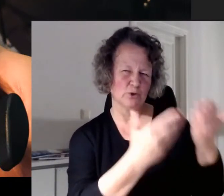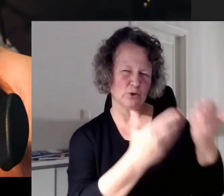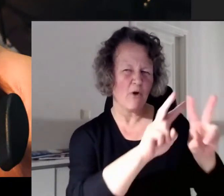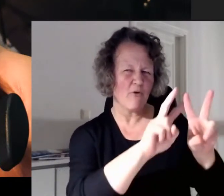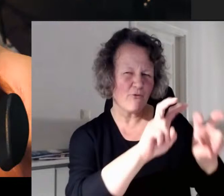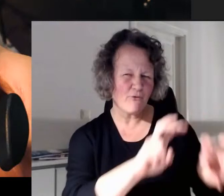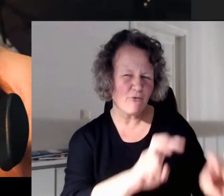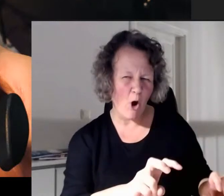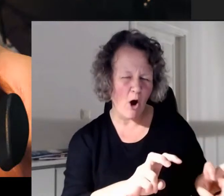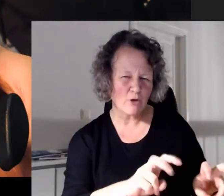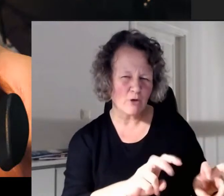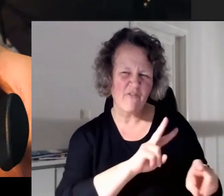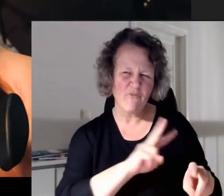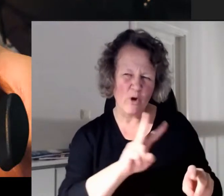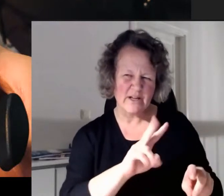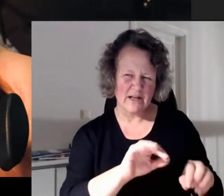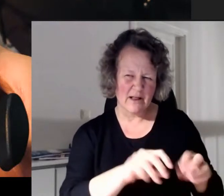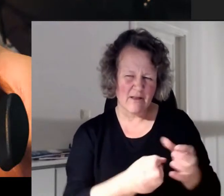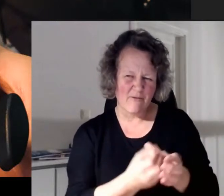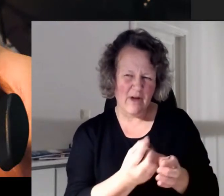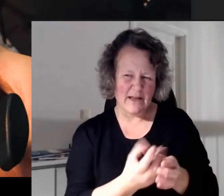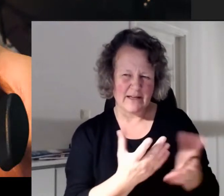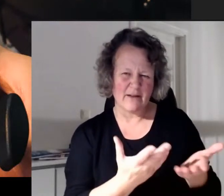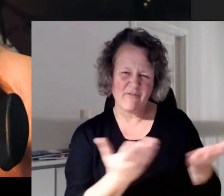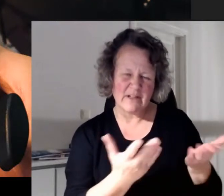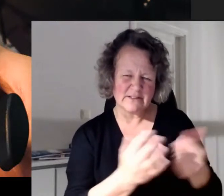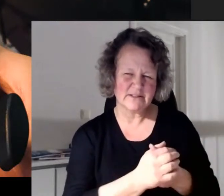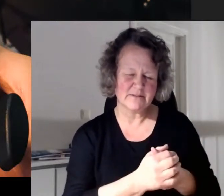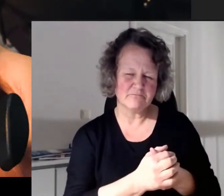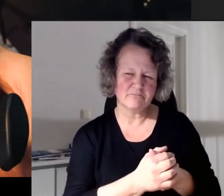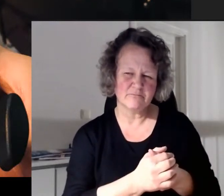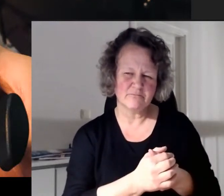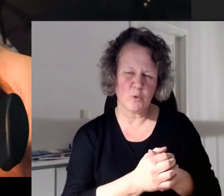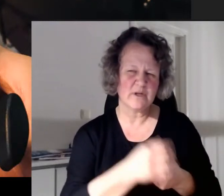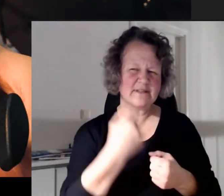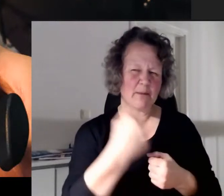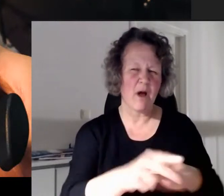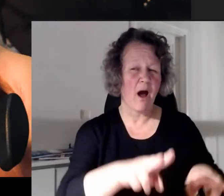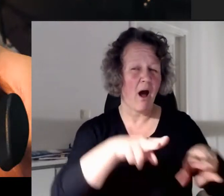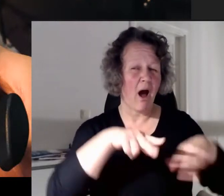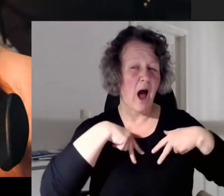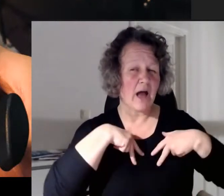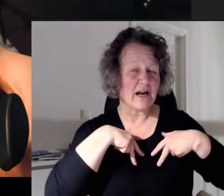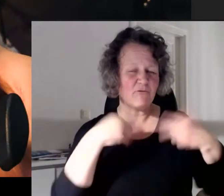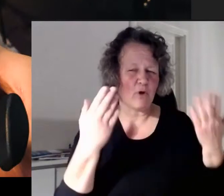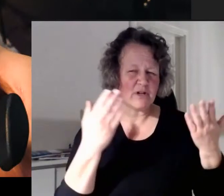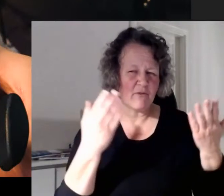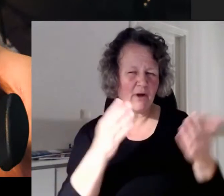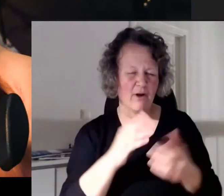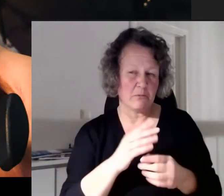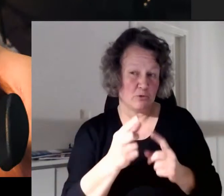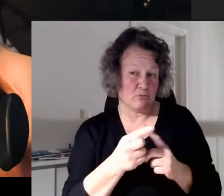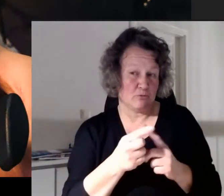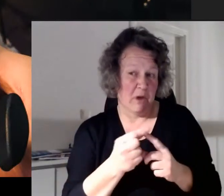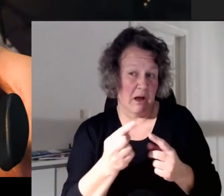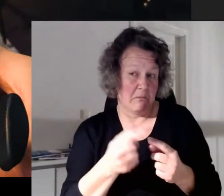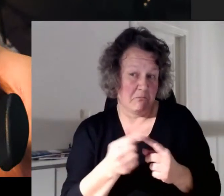Why do you do this? Why do you do this vertical talks? And maybe it was a joke, and it was